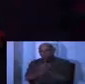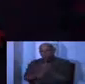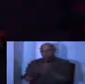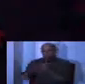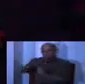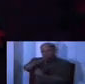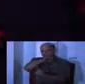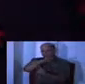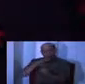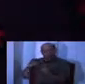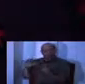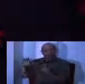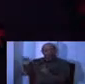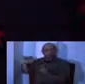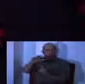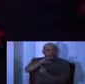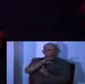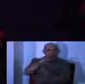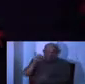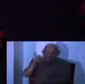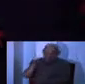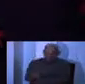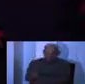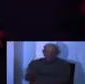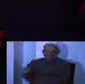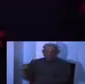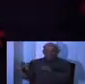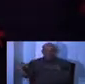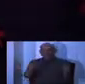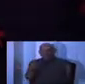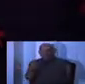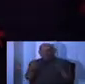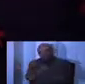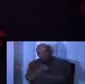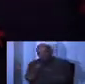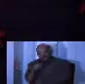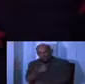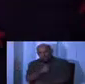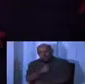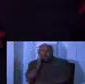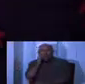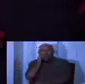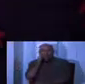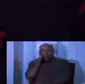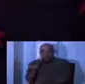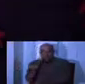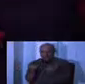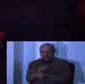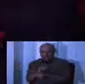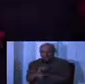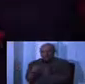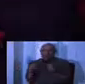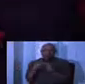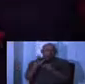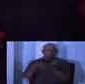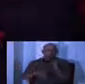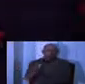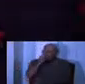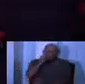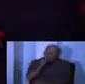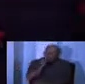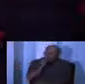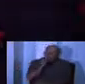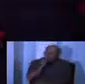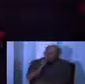us. It is that scandalous love that we come to experience this evening, but more than just to experience,